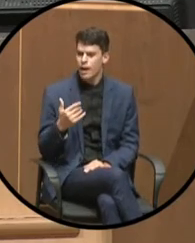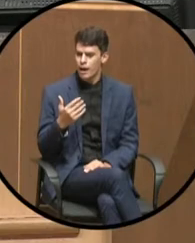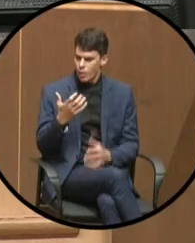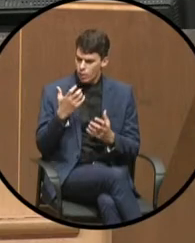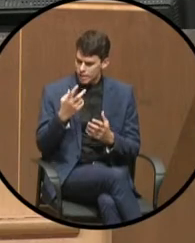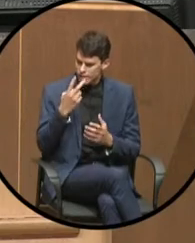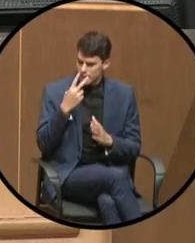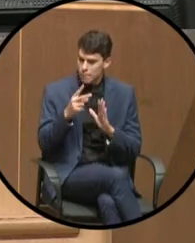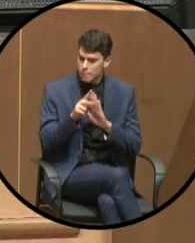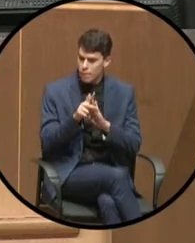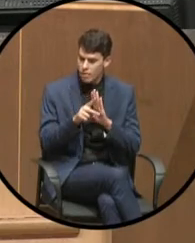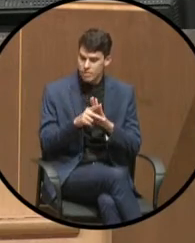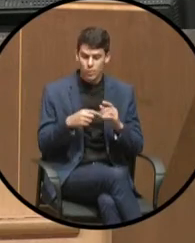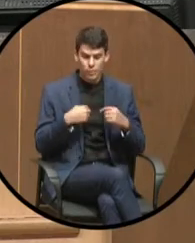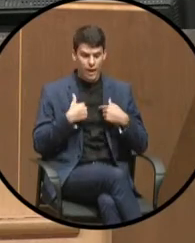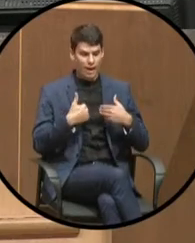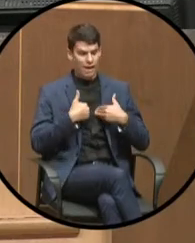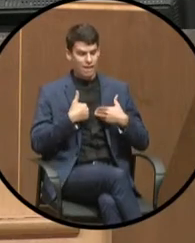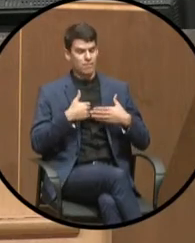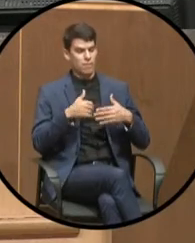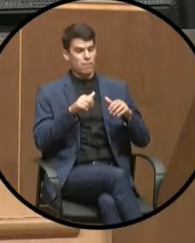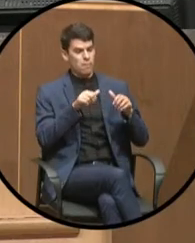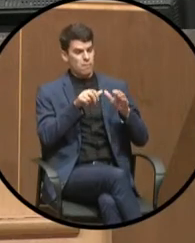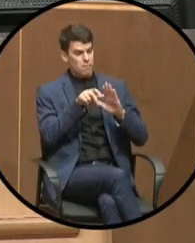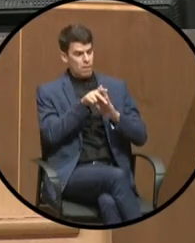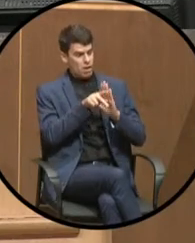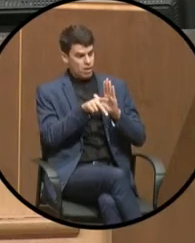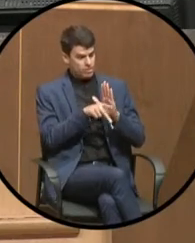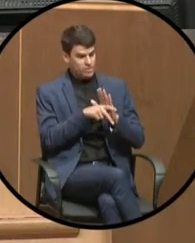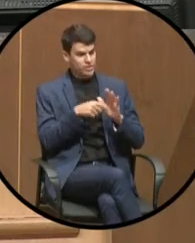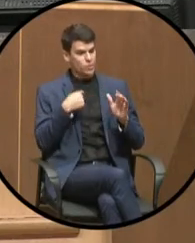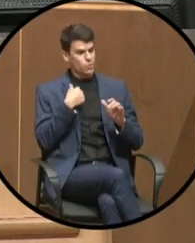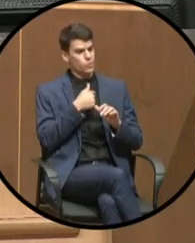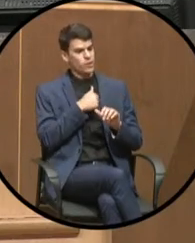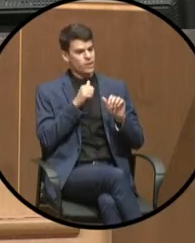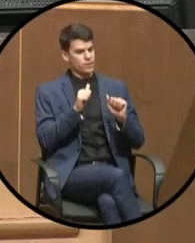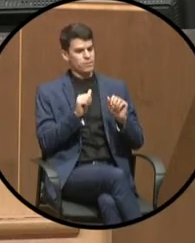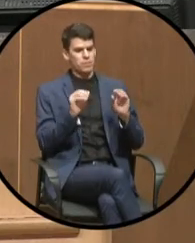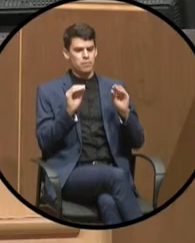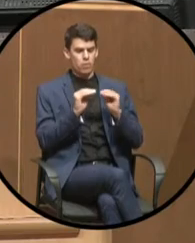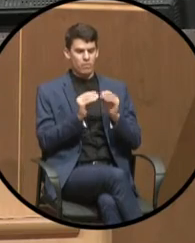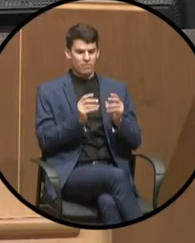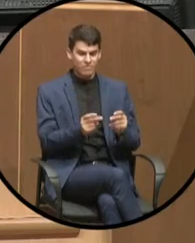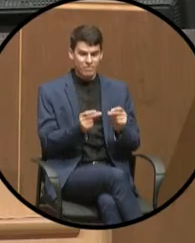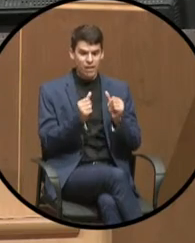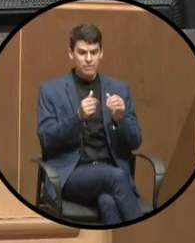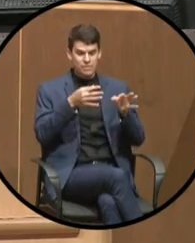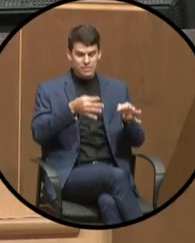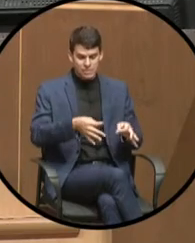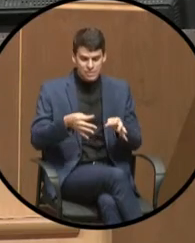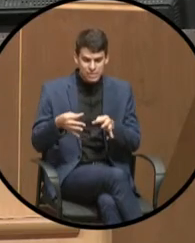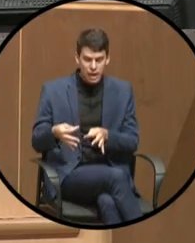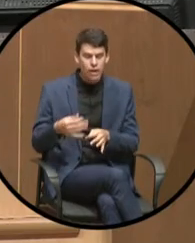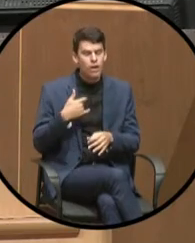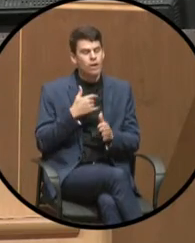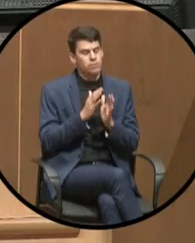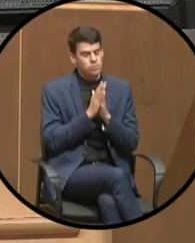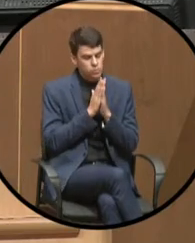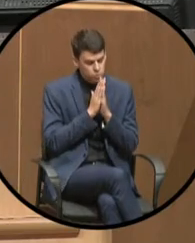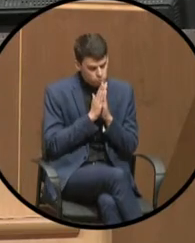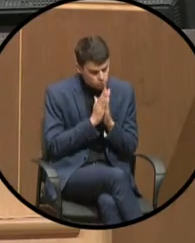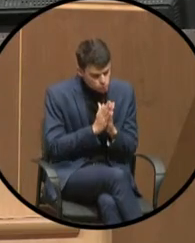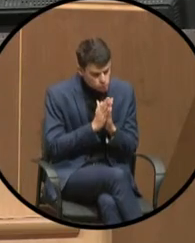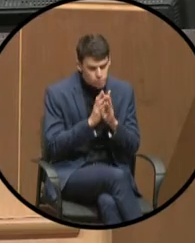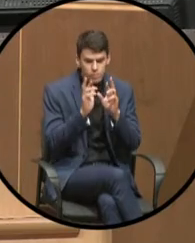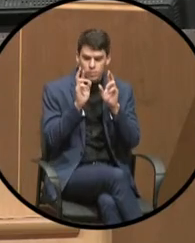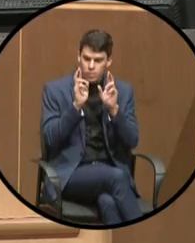policy that gives us the ability to be more nimble. I would hope and pray that this year we do not